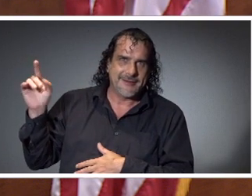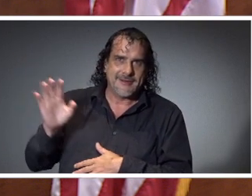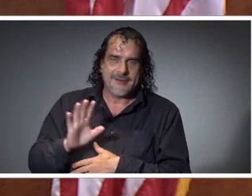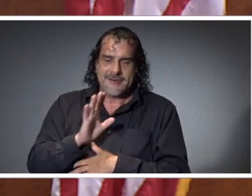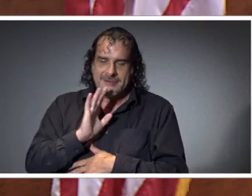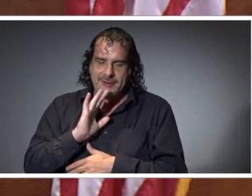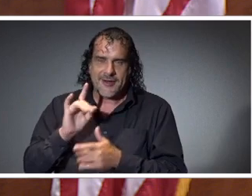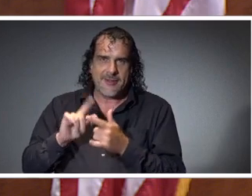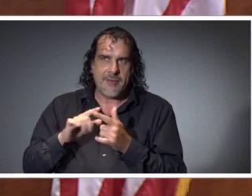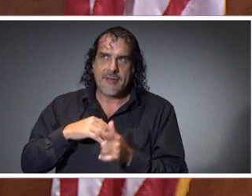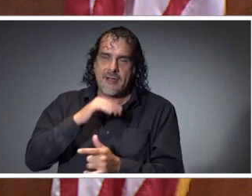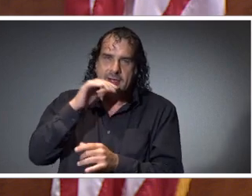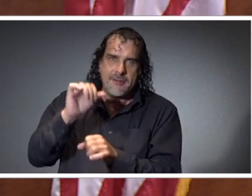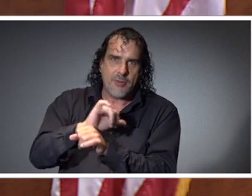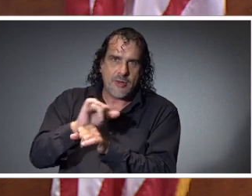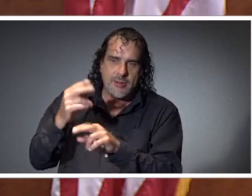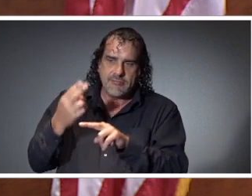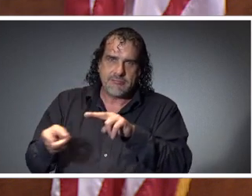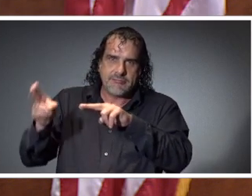enhanced unemployment benefits.